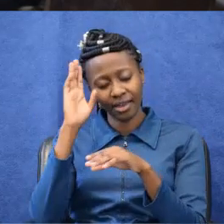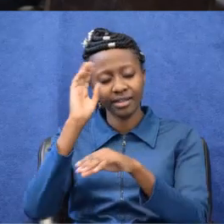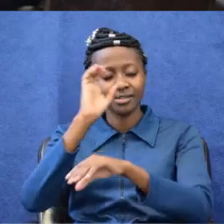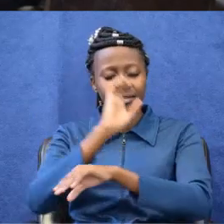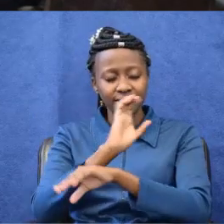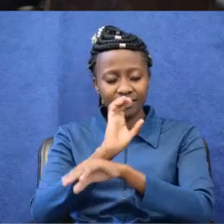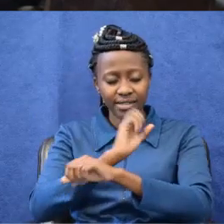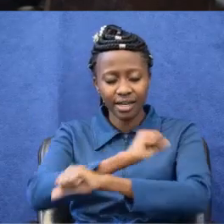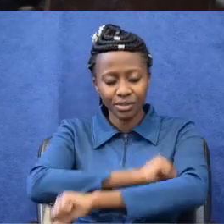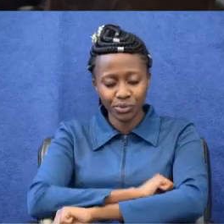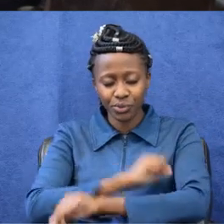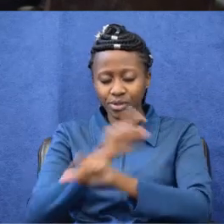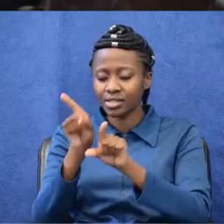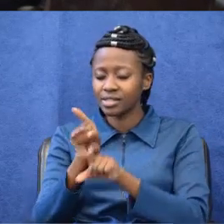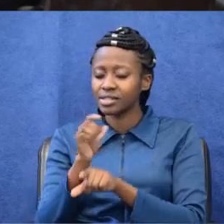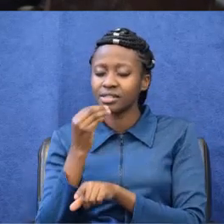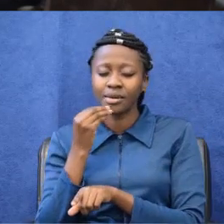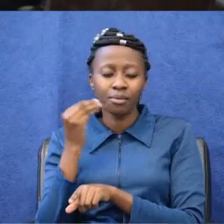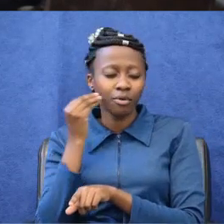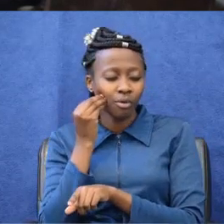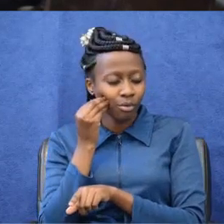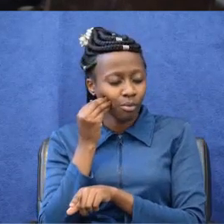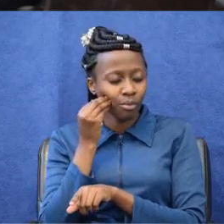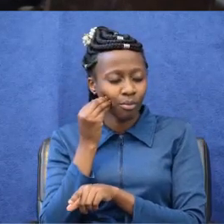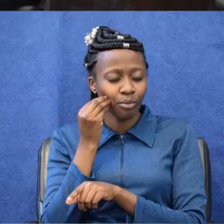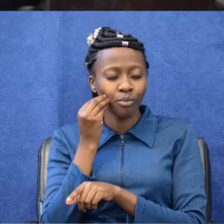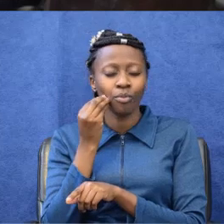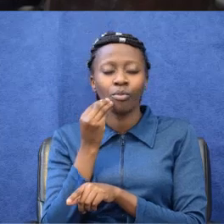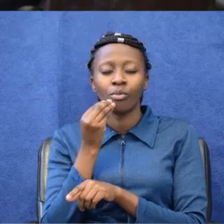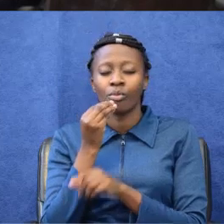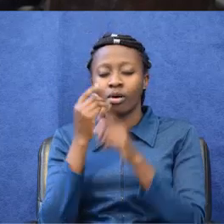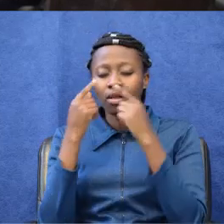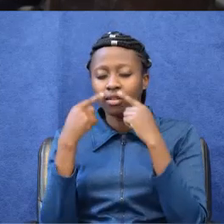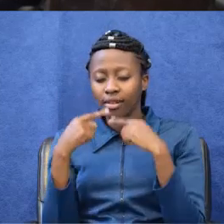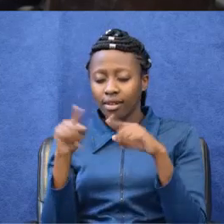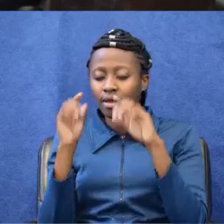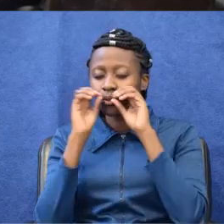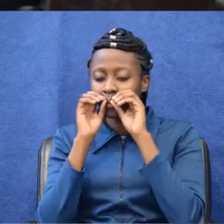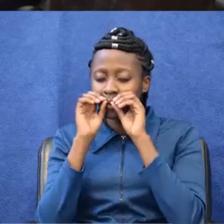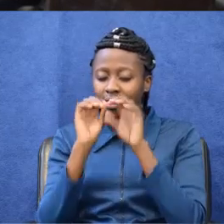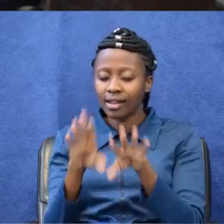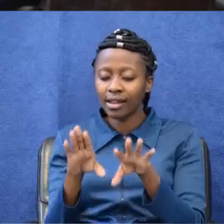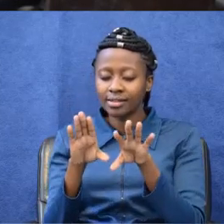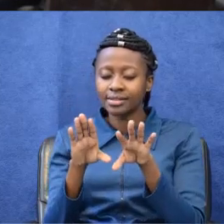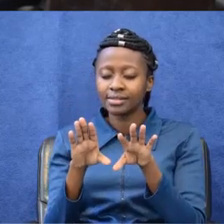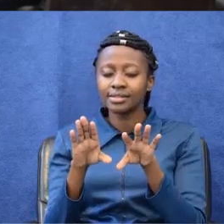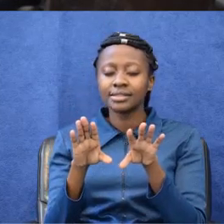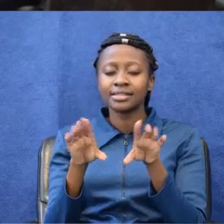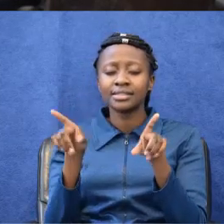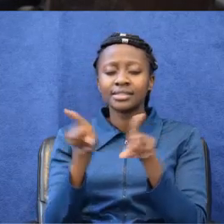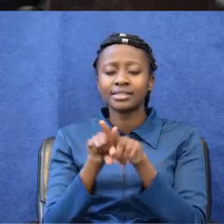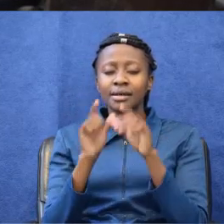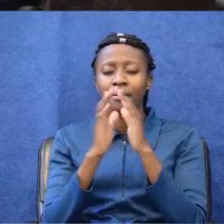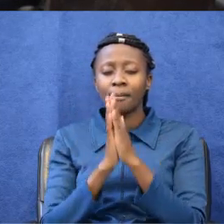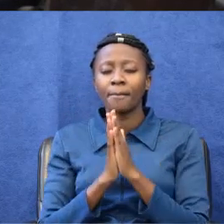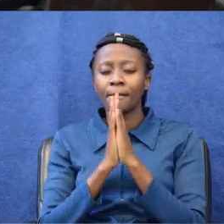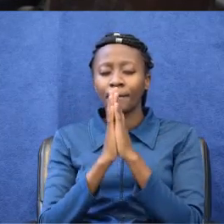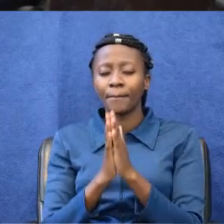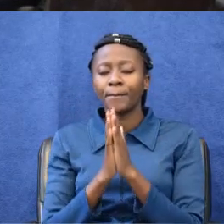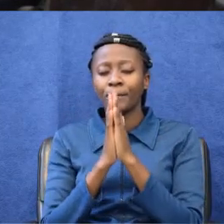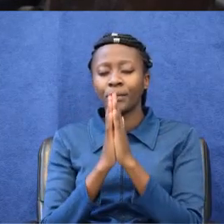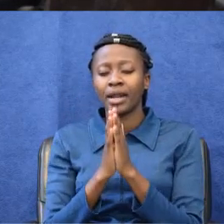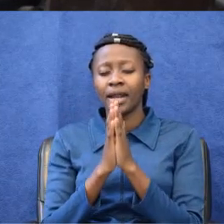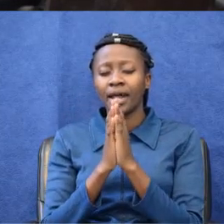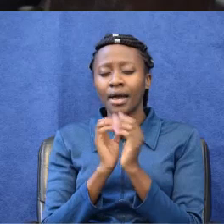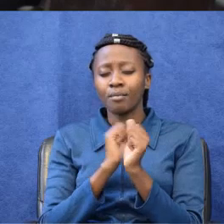God. We want to declare your blessings upon them, Heavenly Father. We want to pray, Lord, that your protection shall be